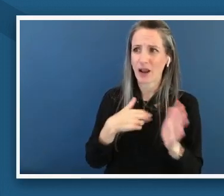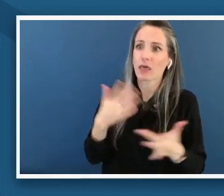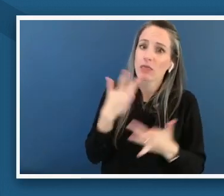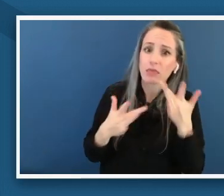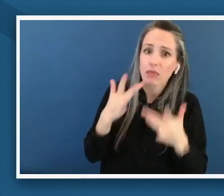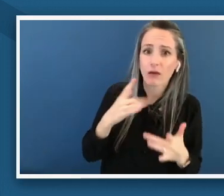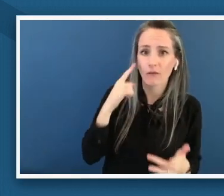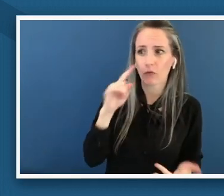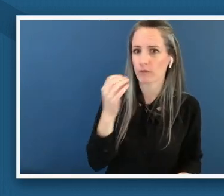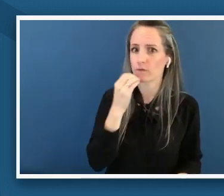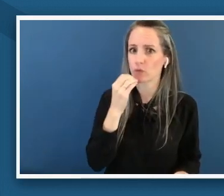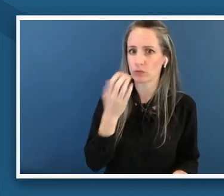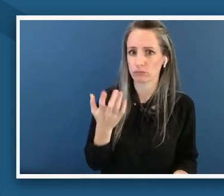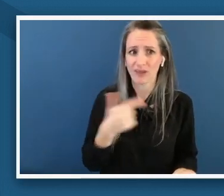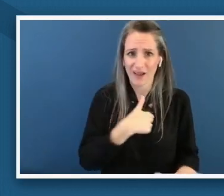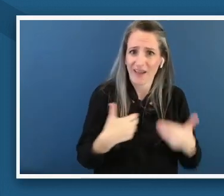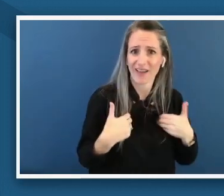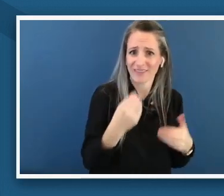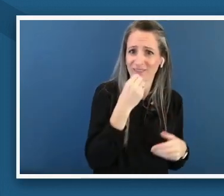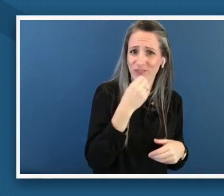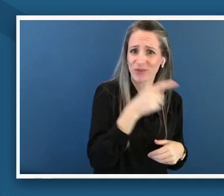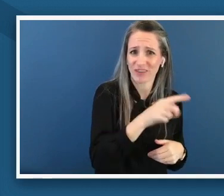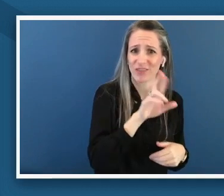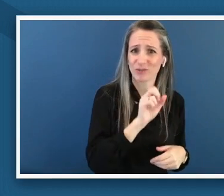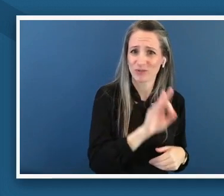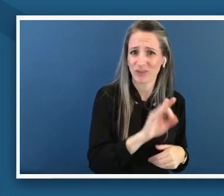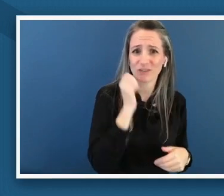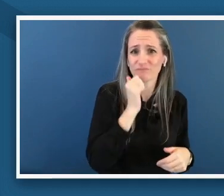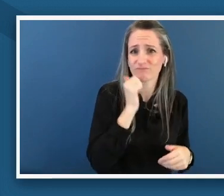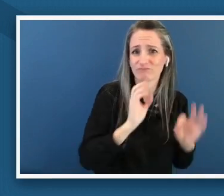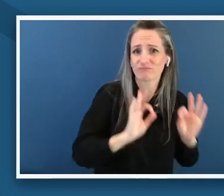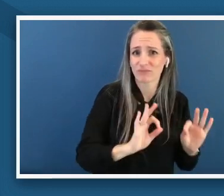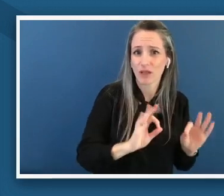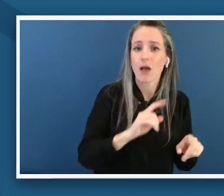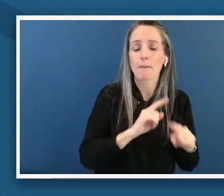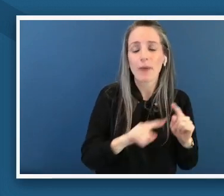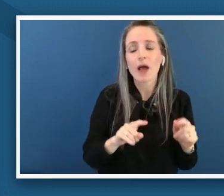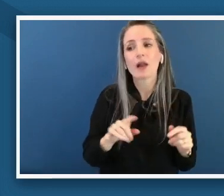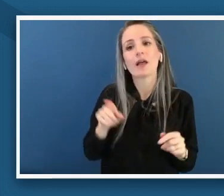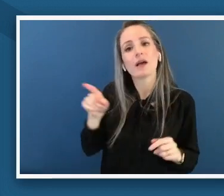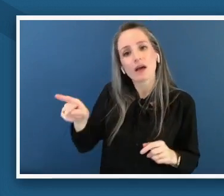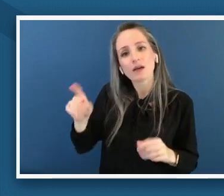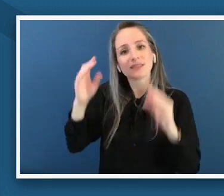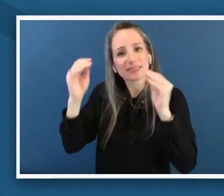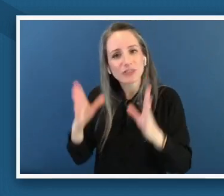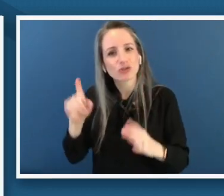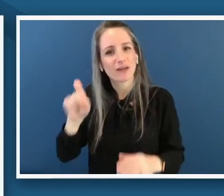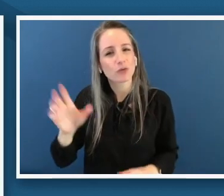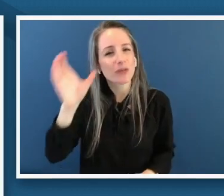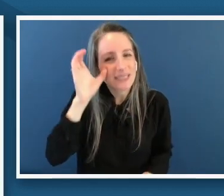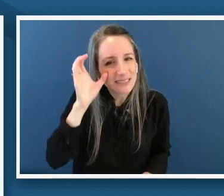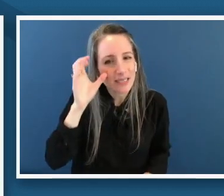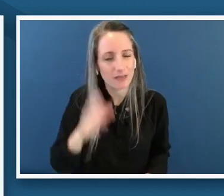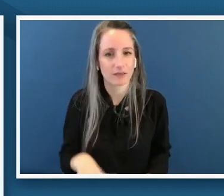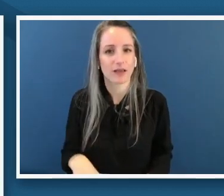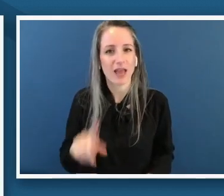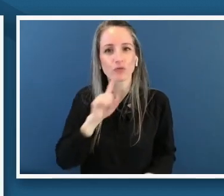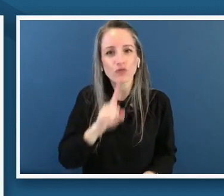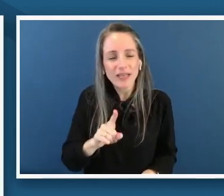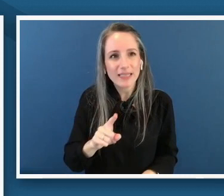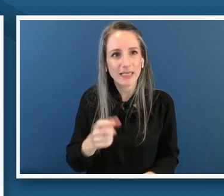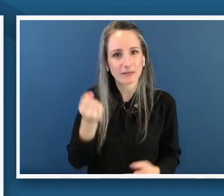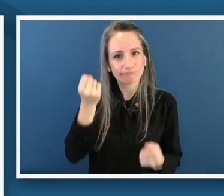refrigerator, but a lot of that has to do with you making sure you listen and hear my voice. Wow, man, I'll tell